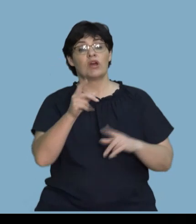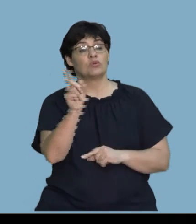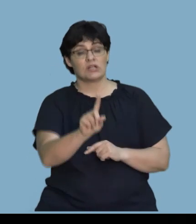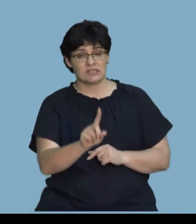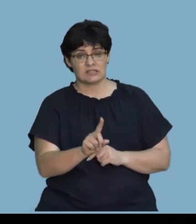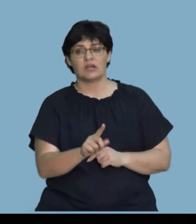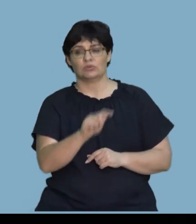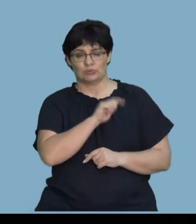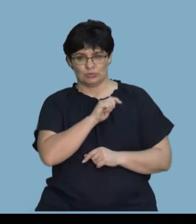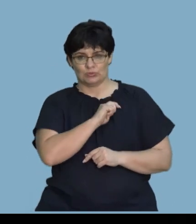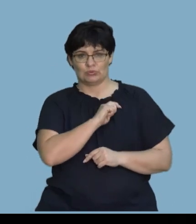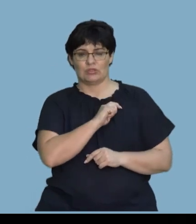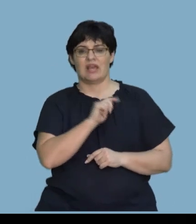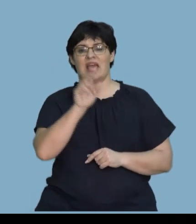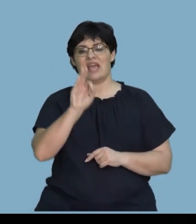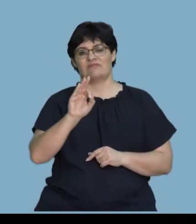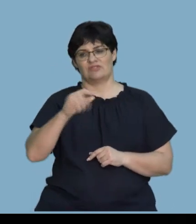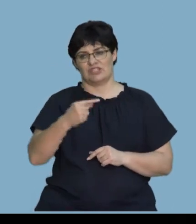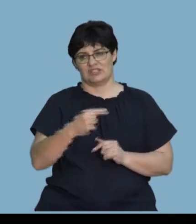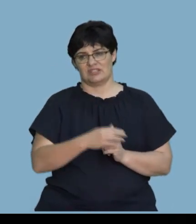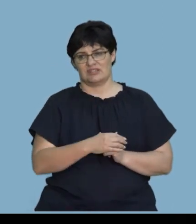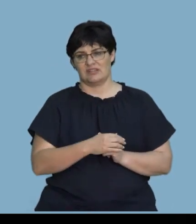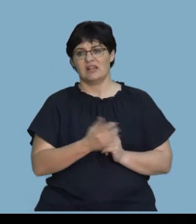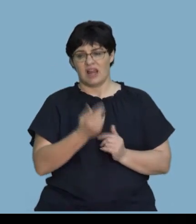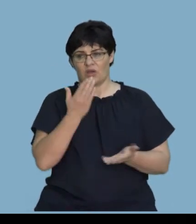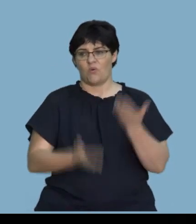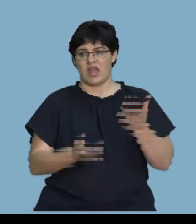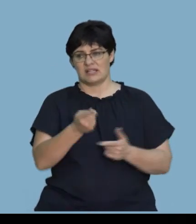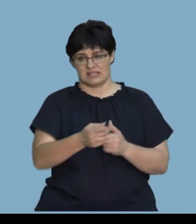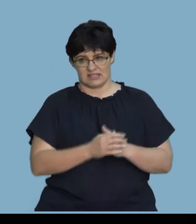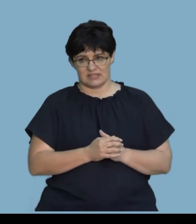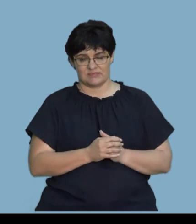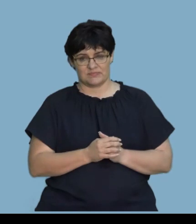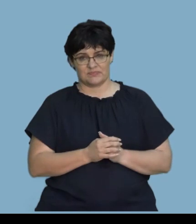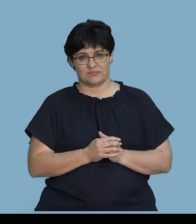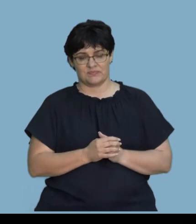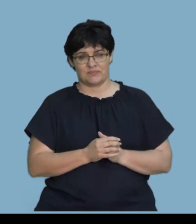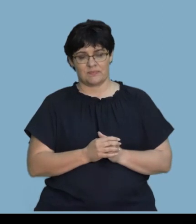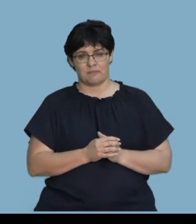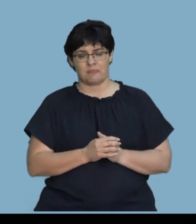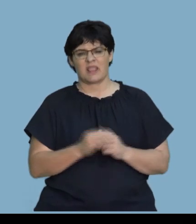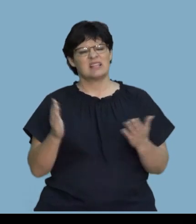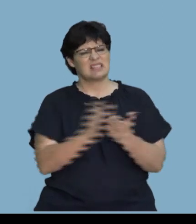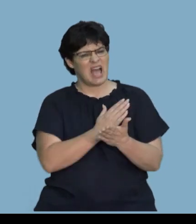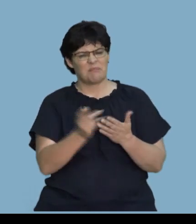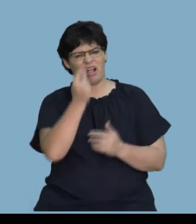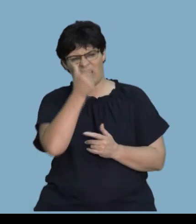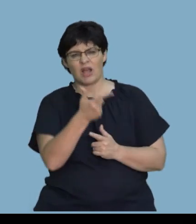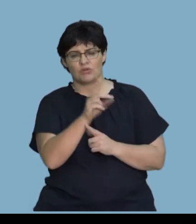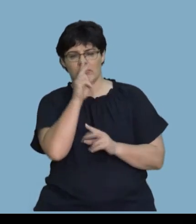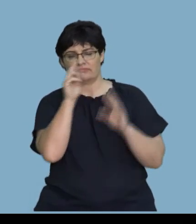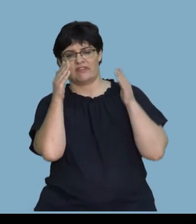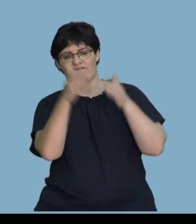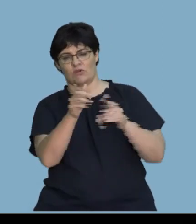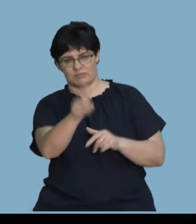one is definitely Fg, which is, in this case, is the weight of the object, right? So these are some of the legal things that you need to